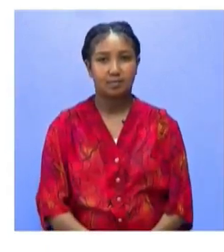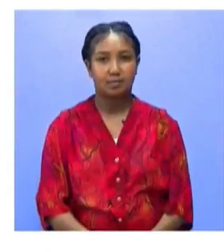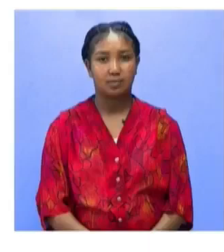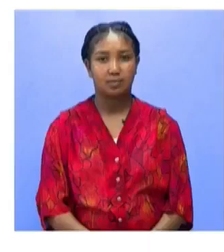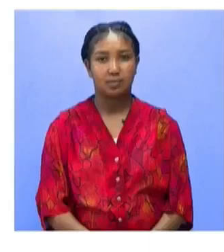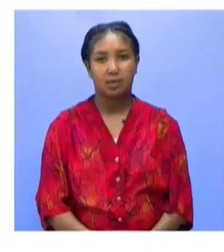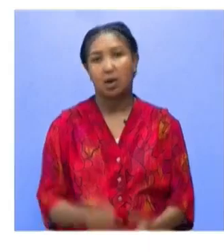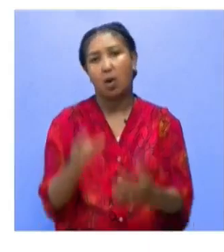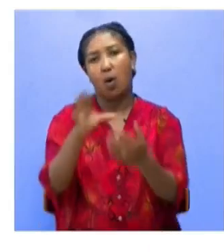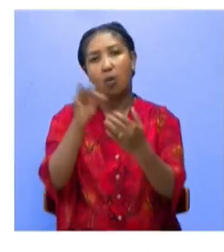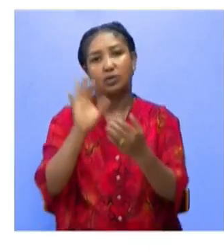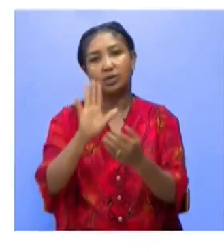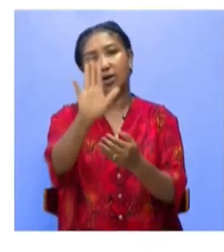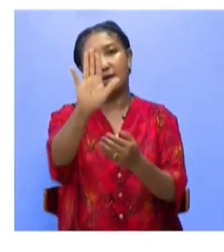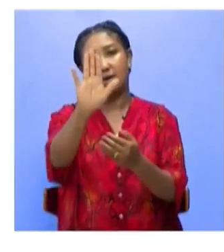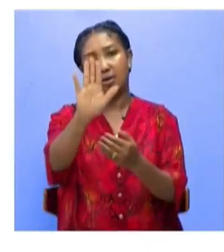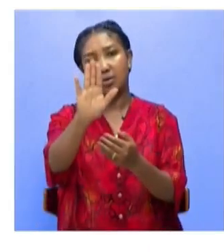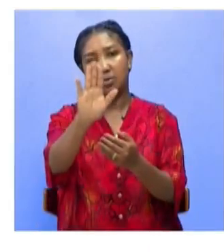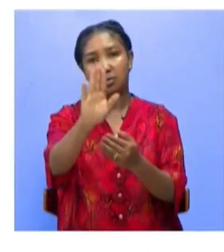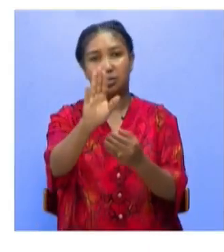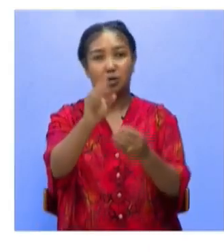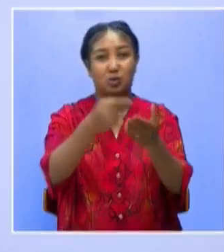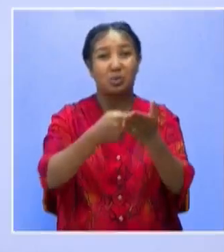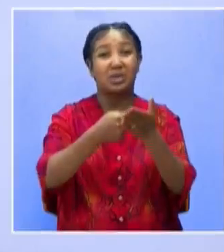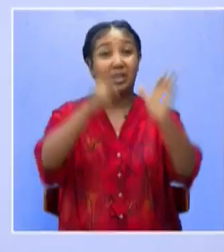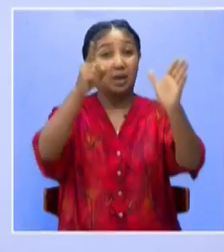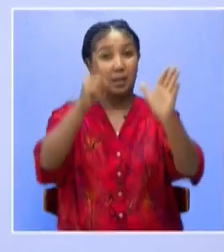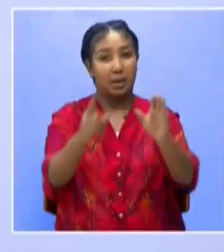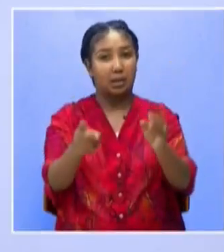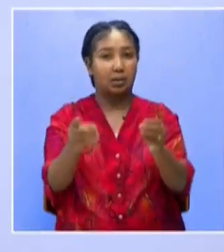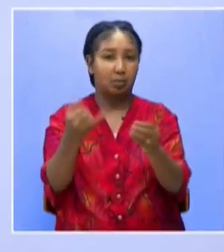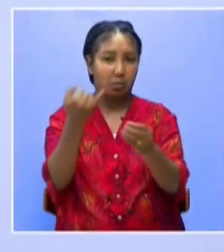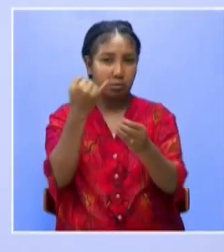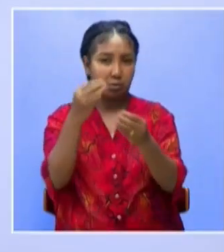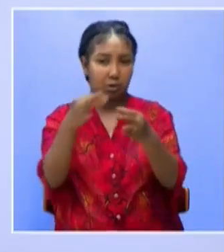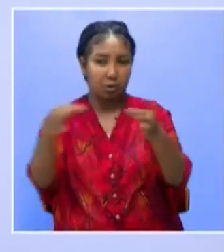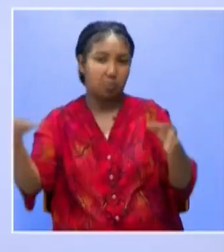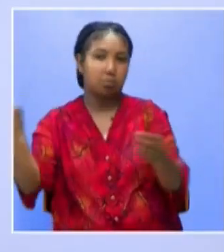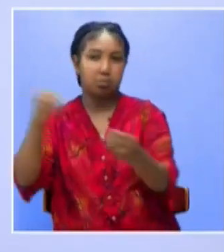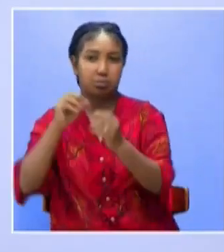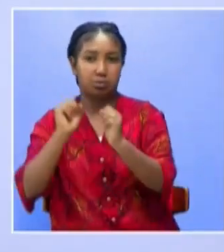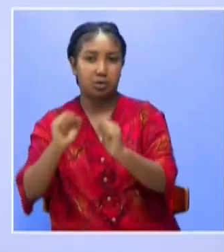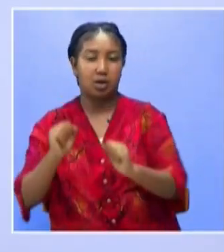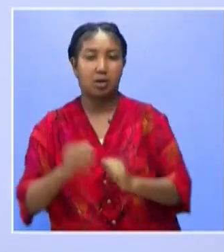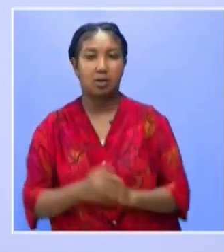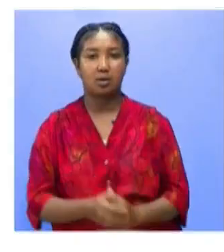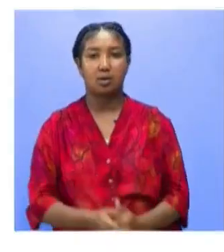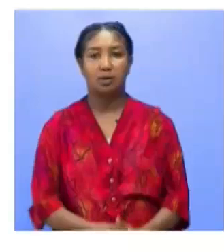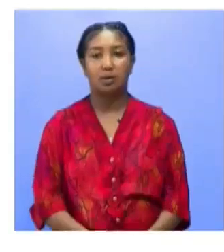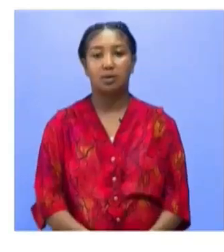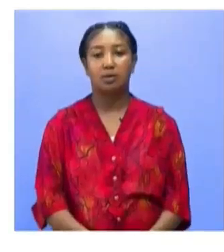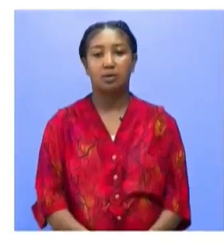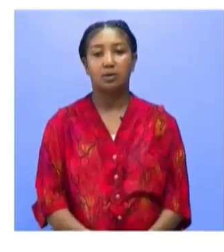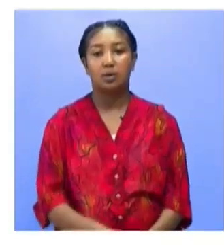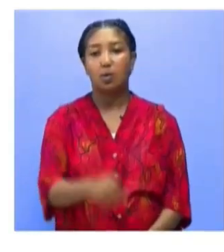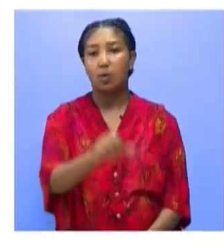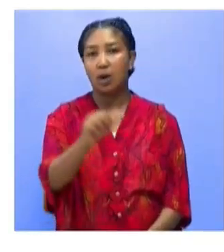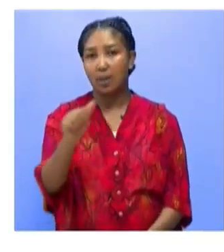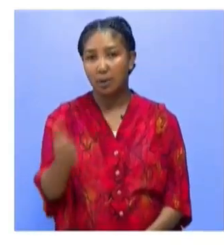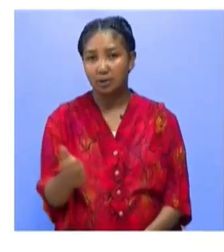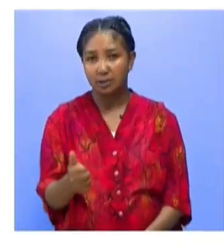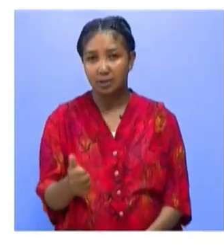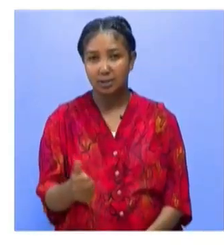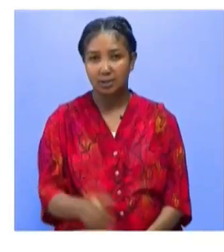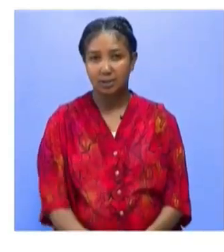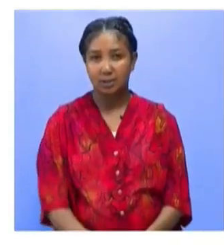That's optional. To make it clear, you can add it. So that should be question mark. What about